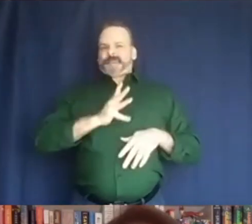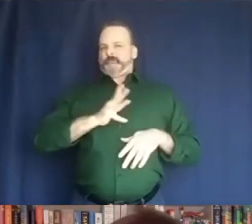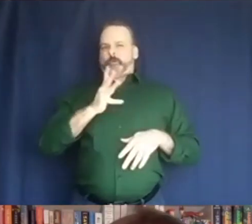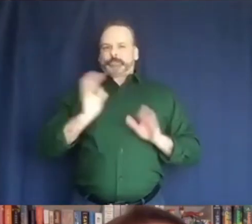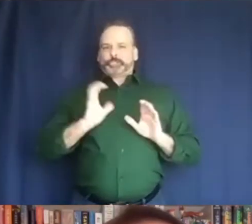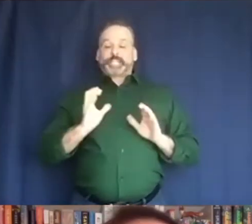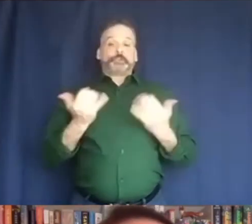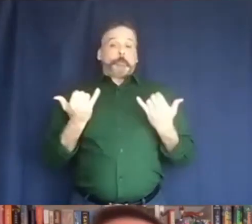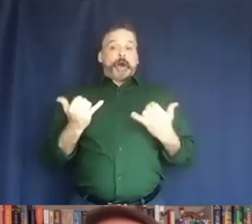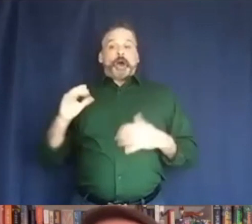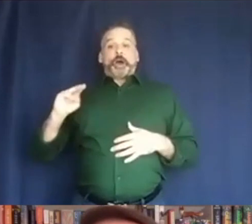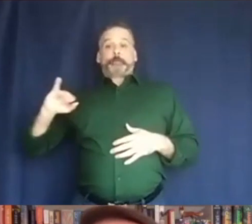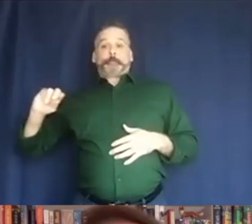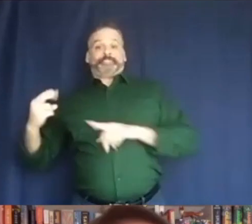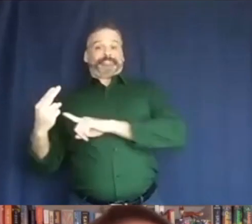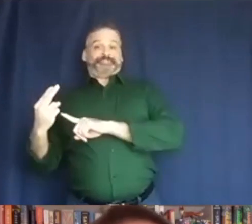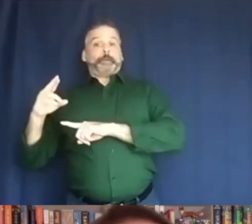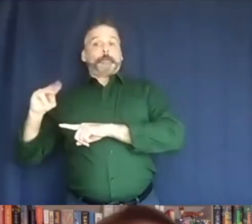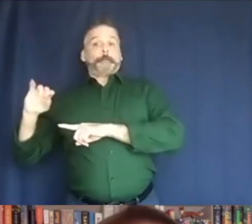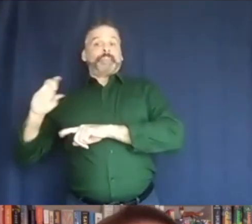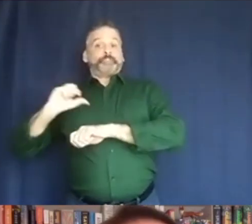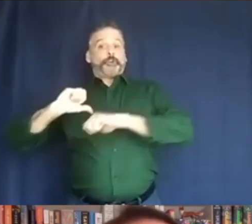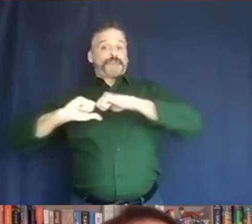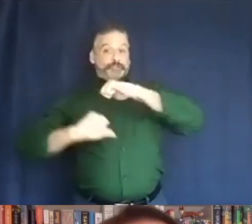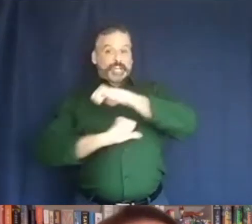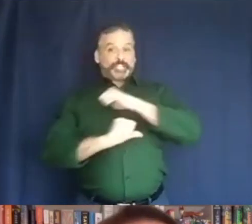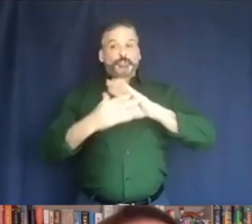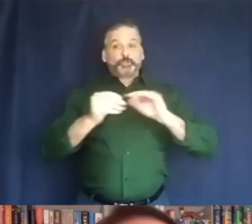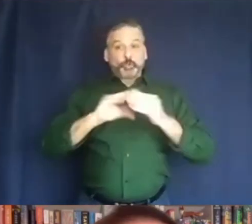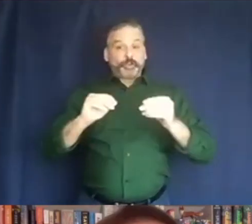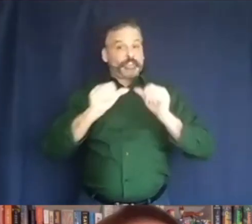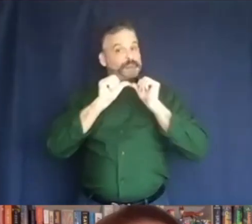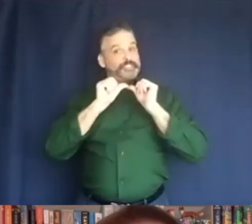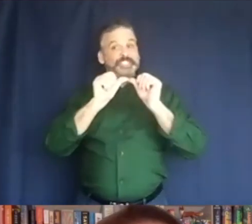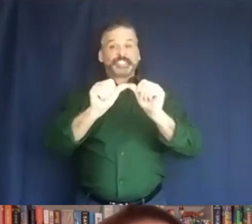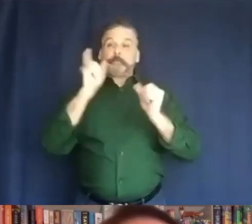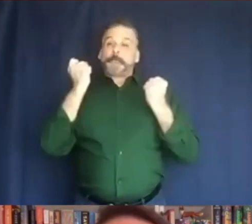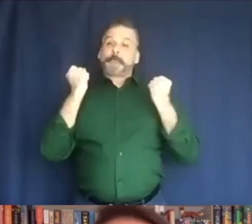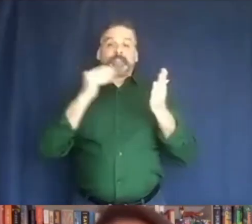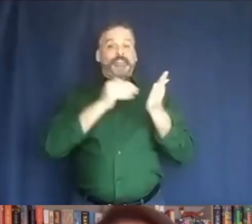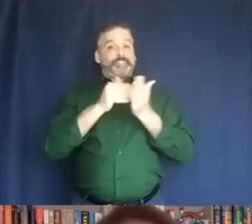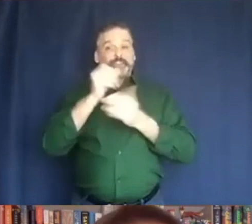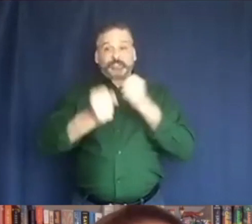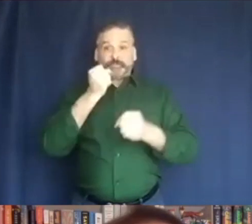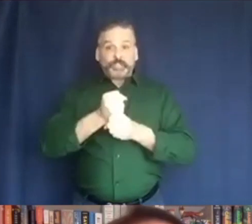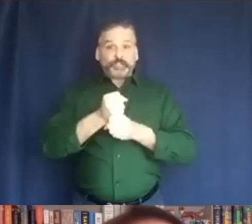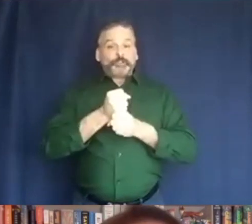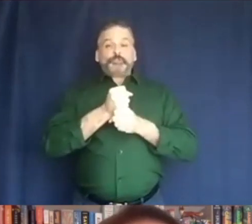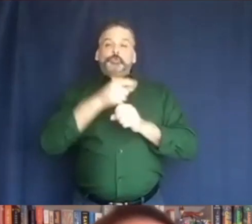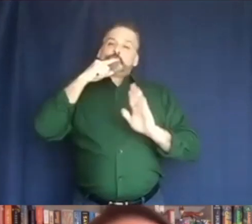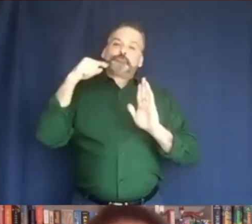mythology. Myths are foundational stories that have survived for thousands of years in rich oral and